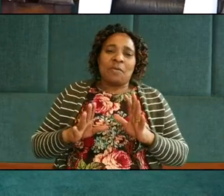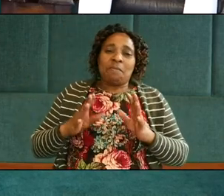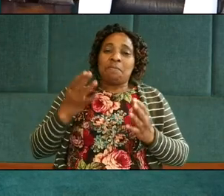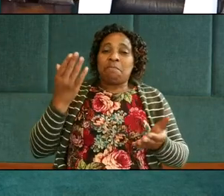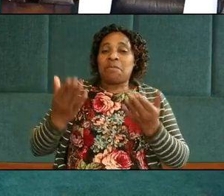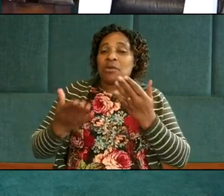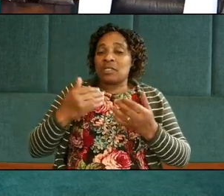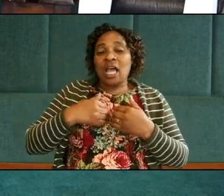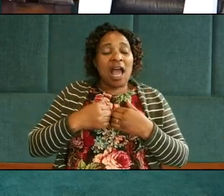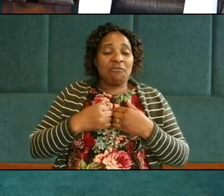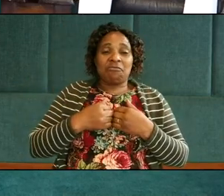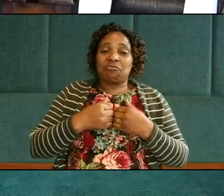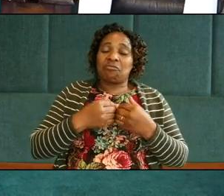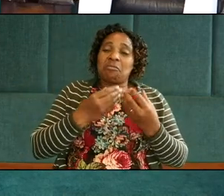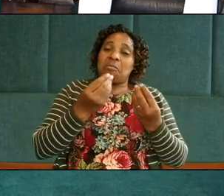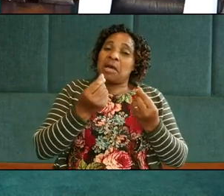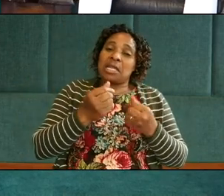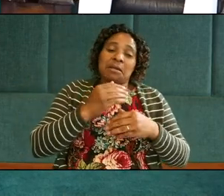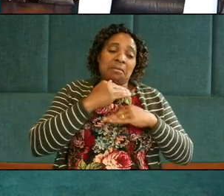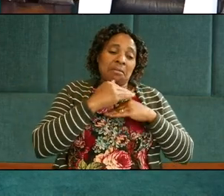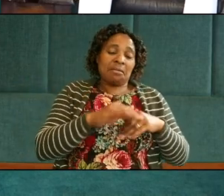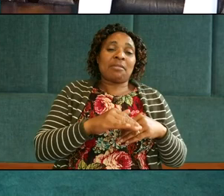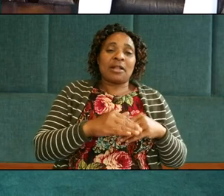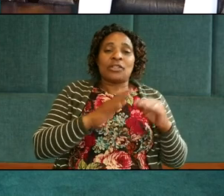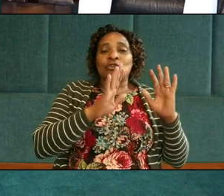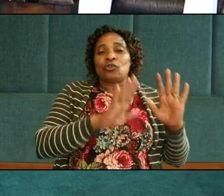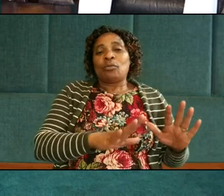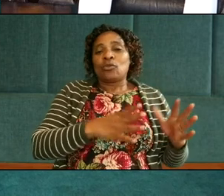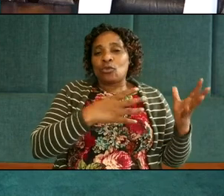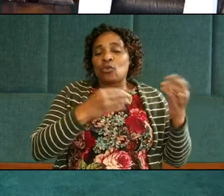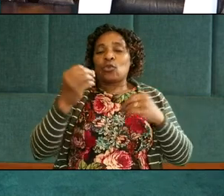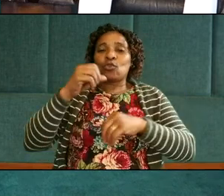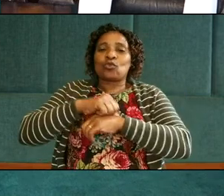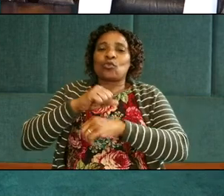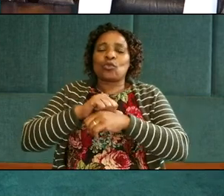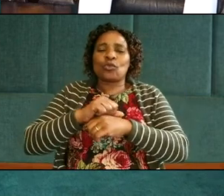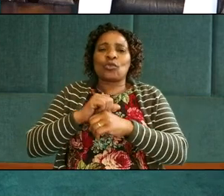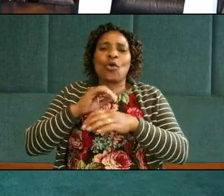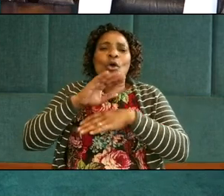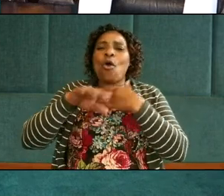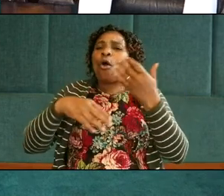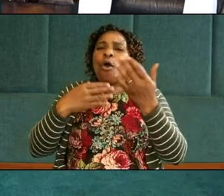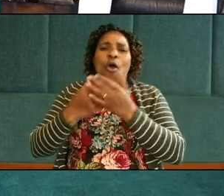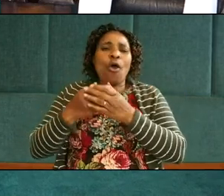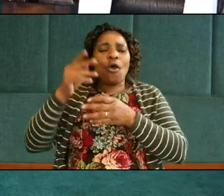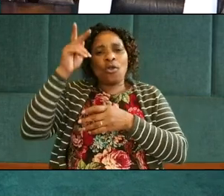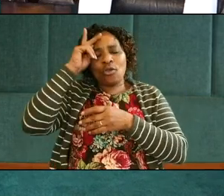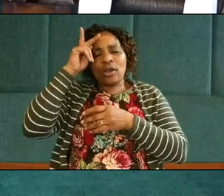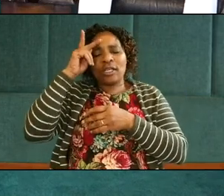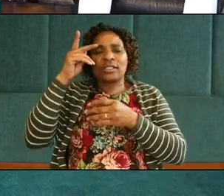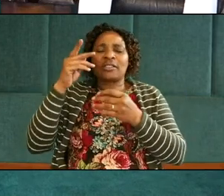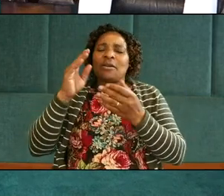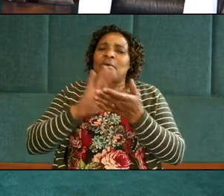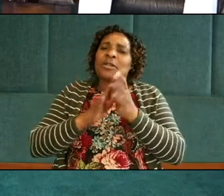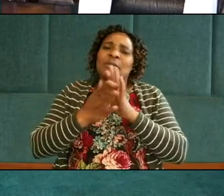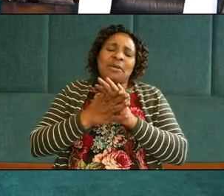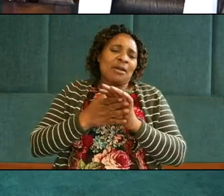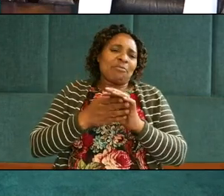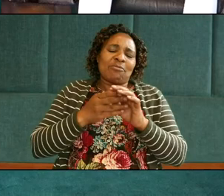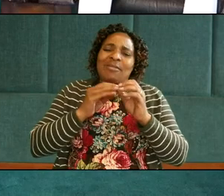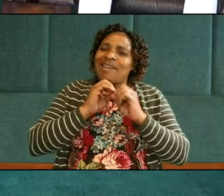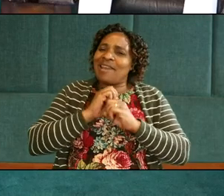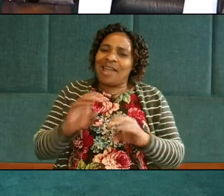I have endless money, I'd stop going to school. I don't know. It's all the knowledge would be now useless. I really don't